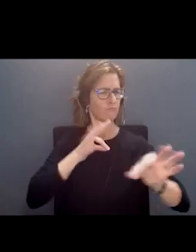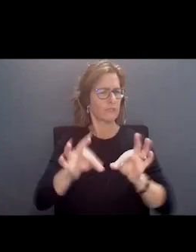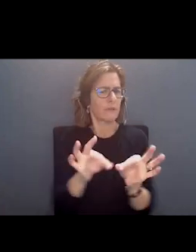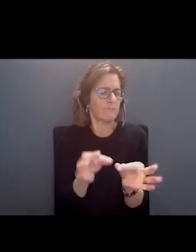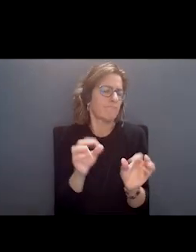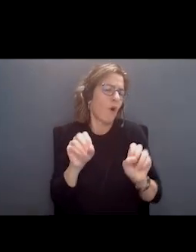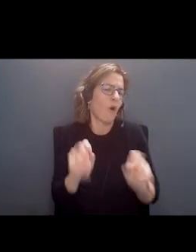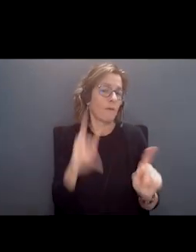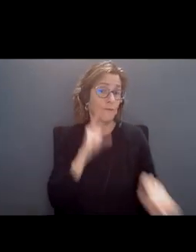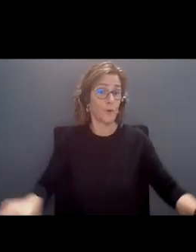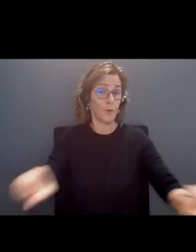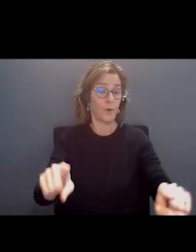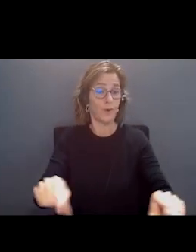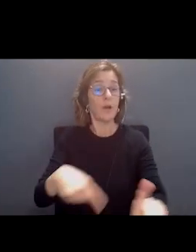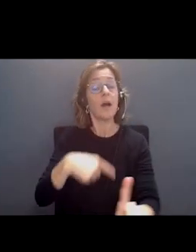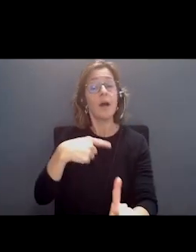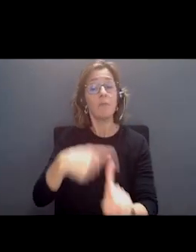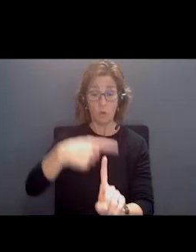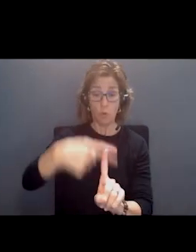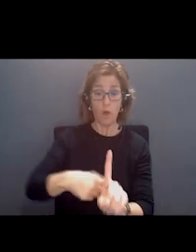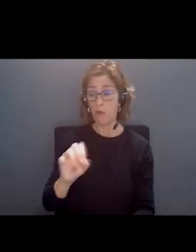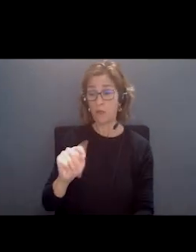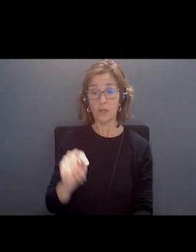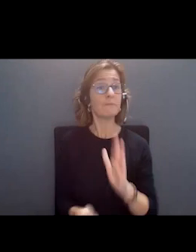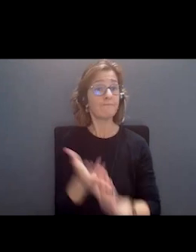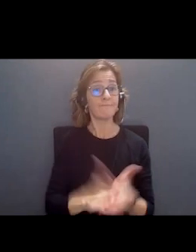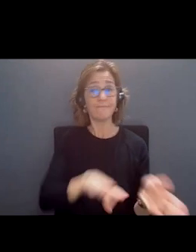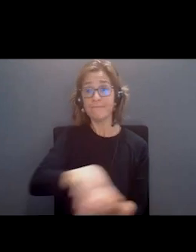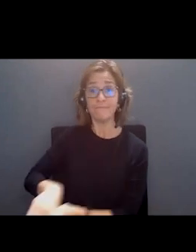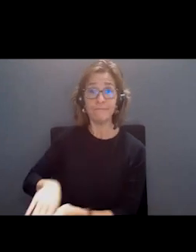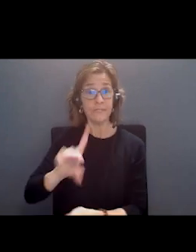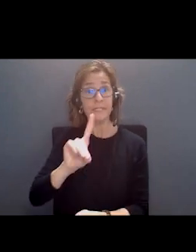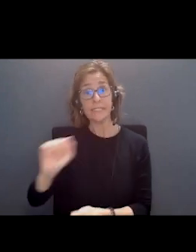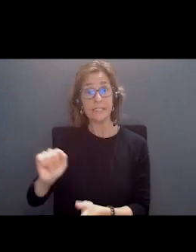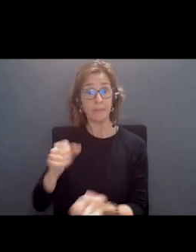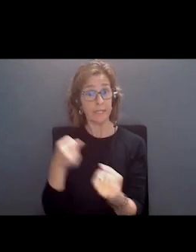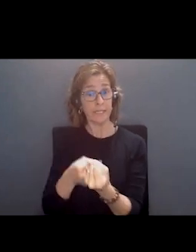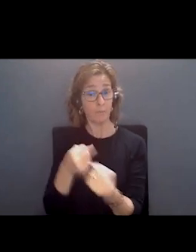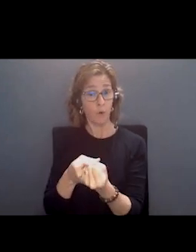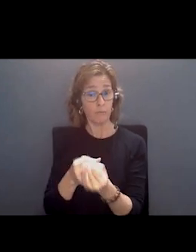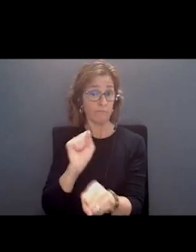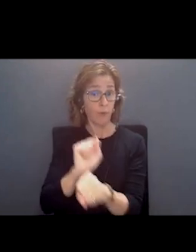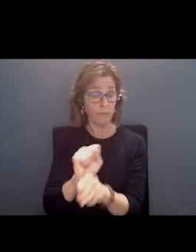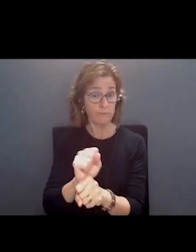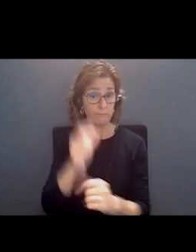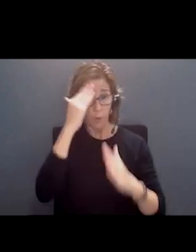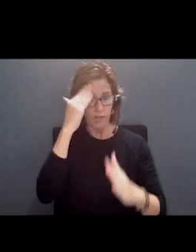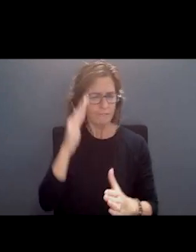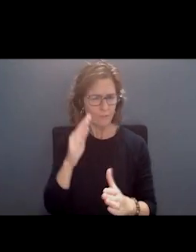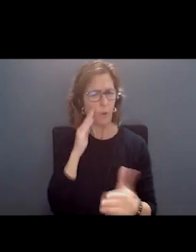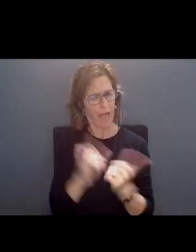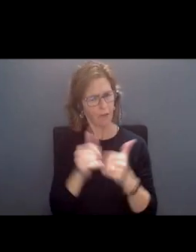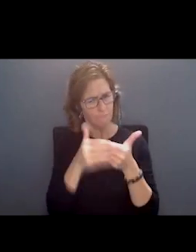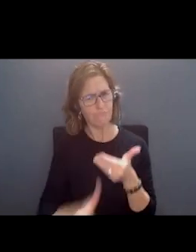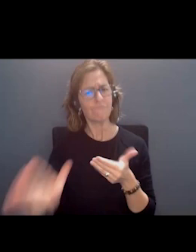the conversation going beyond the month of October. We'll conclude our time together today with an open Q&A